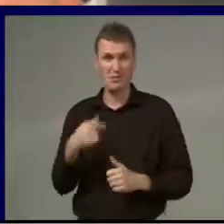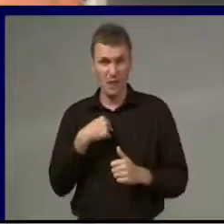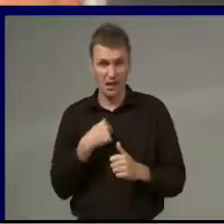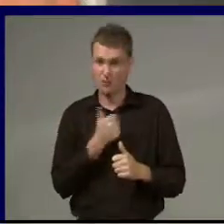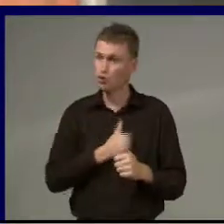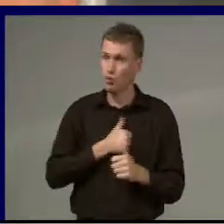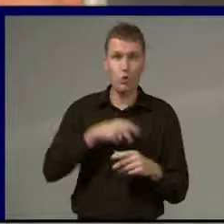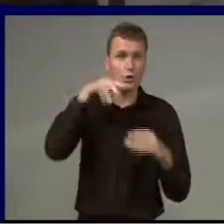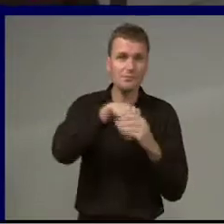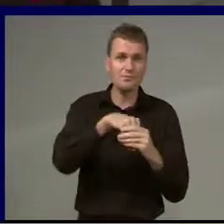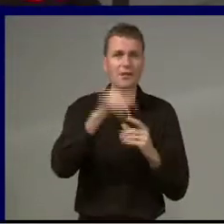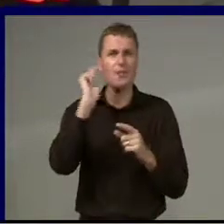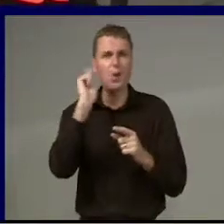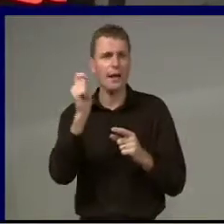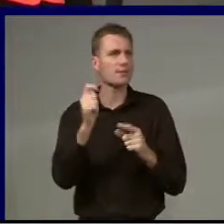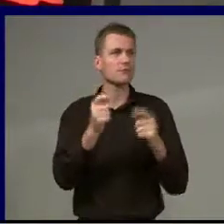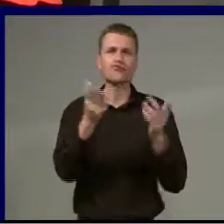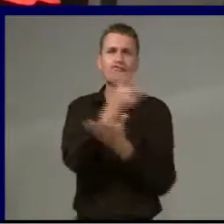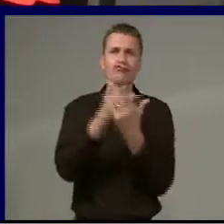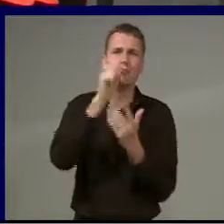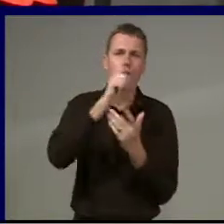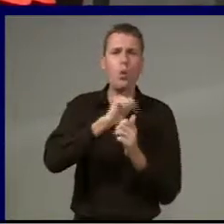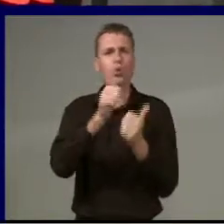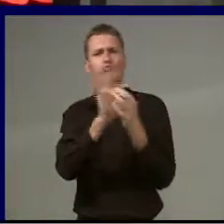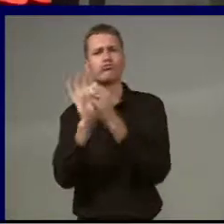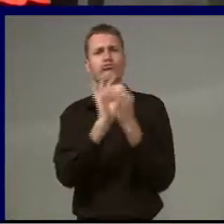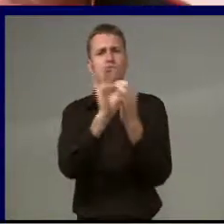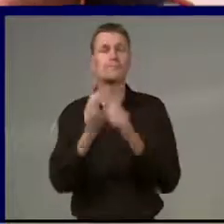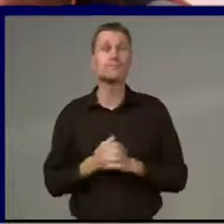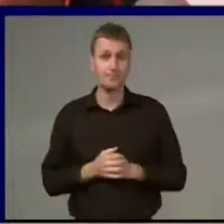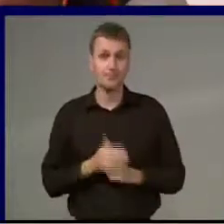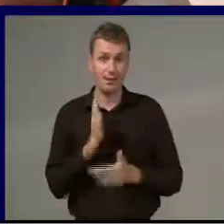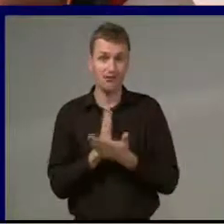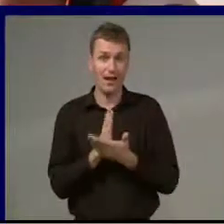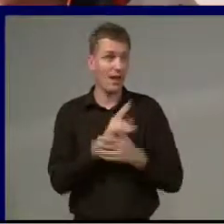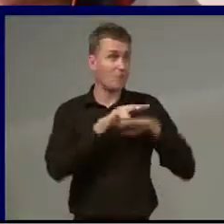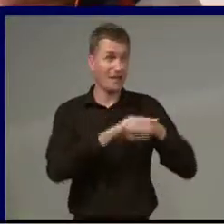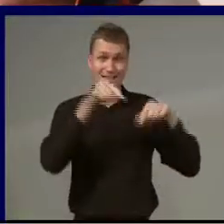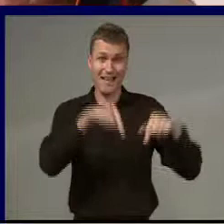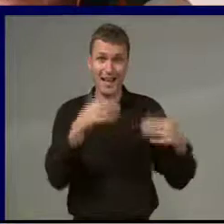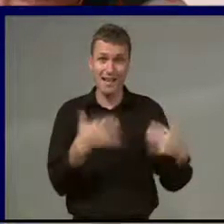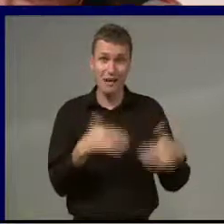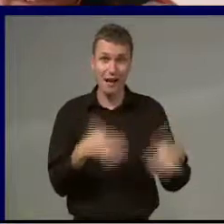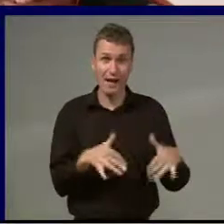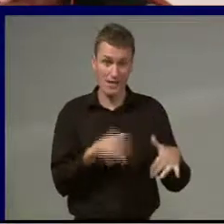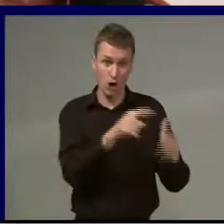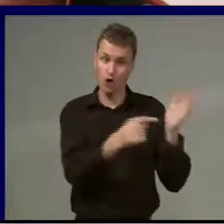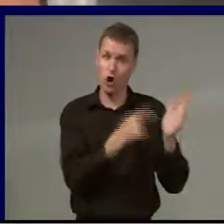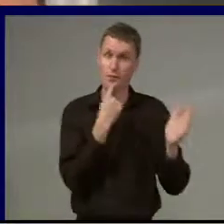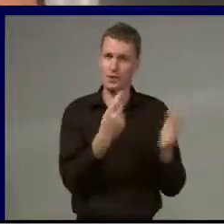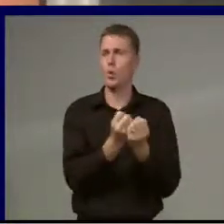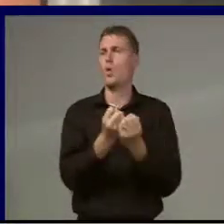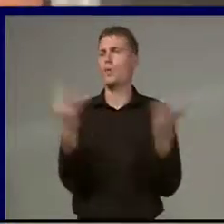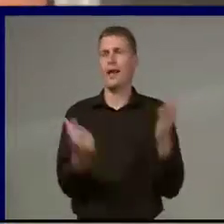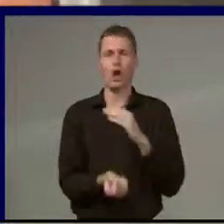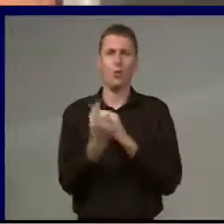and here I am. For apprentices, especially here in Canterbury, Tom says the opportunities are everywhere. There's